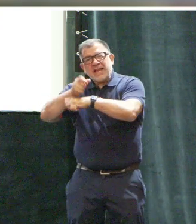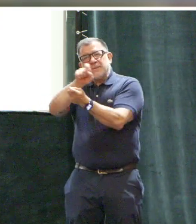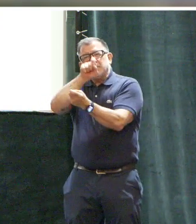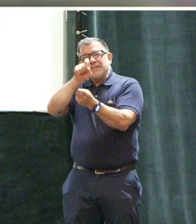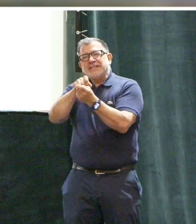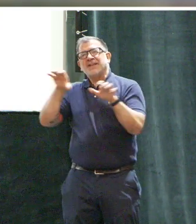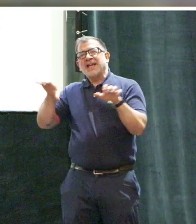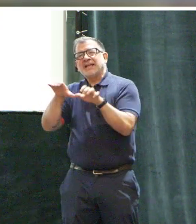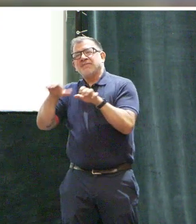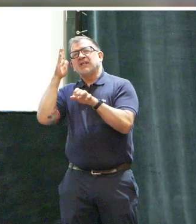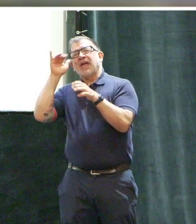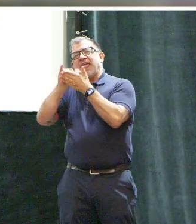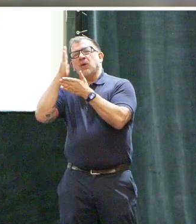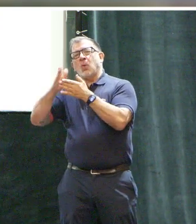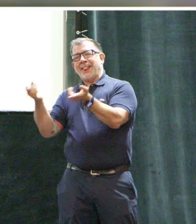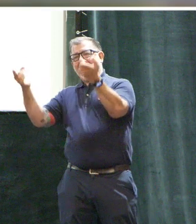way around Lower Manhattan.